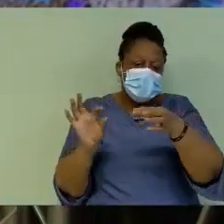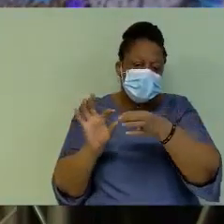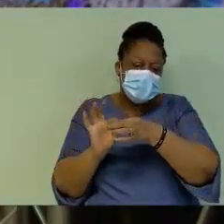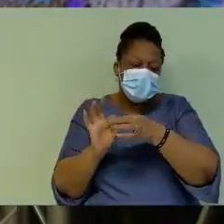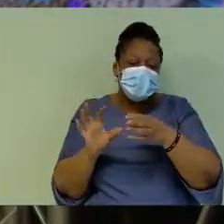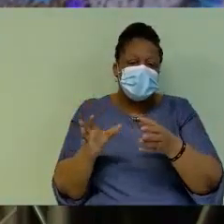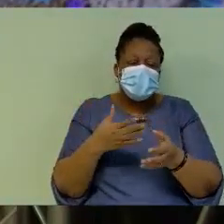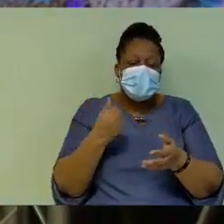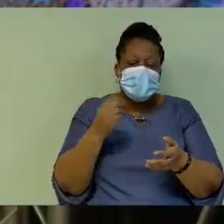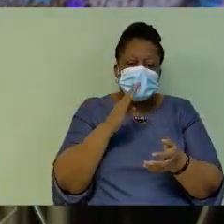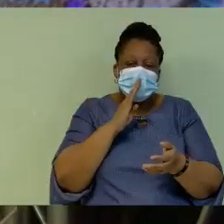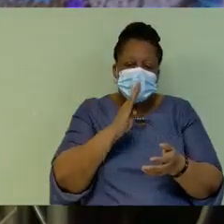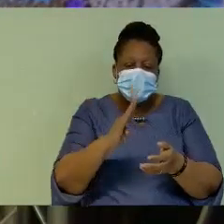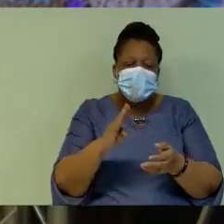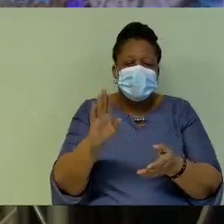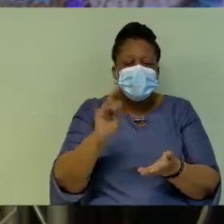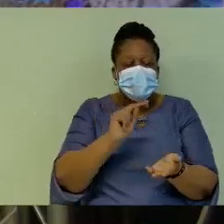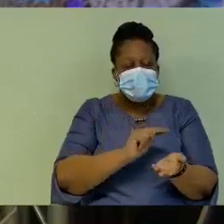profession.